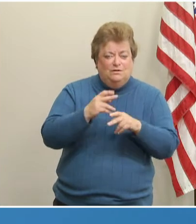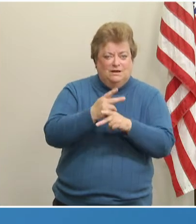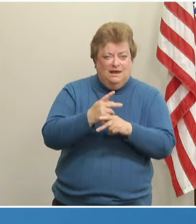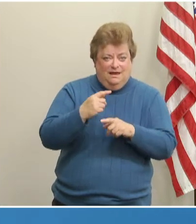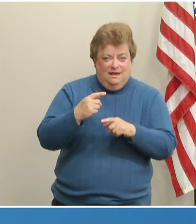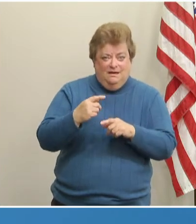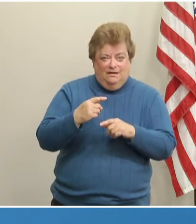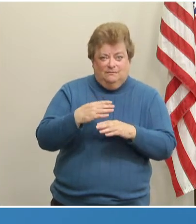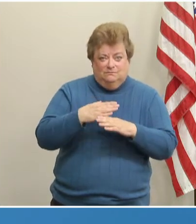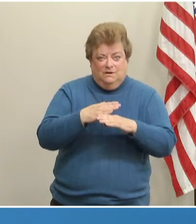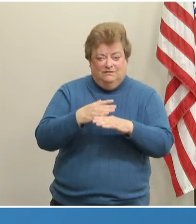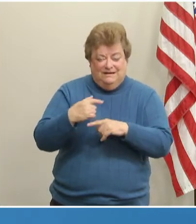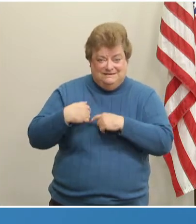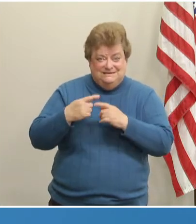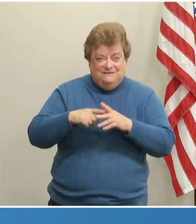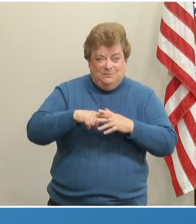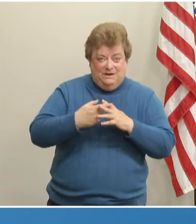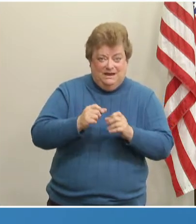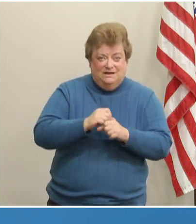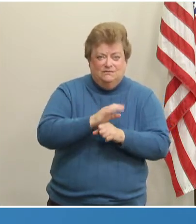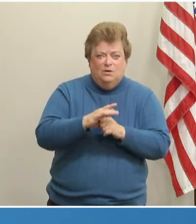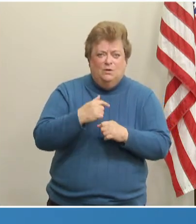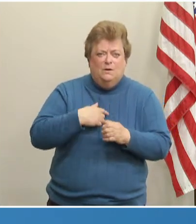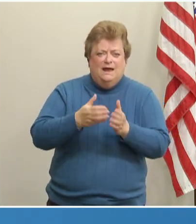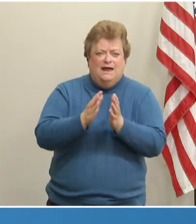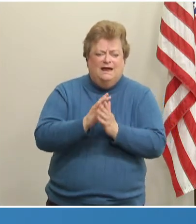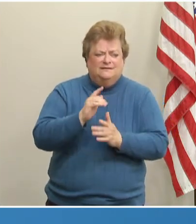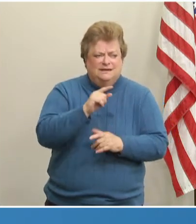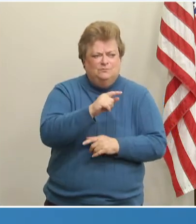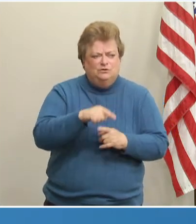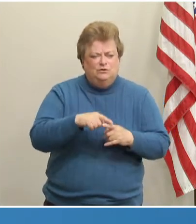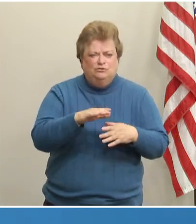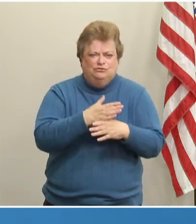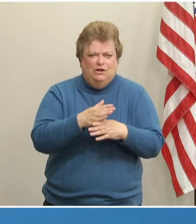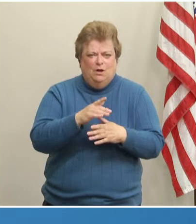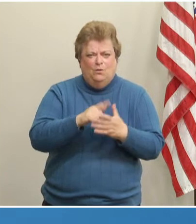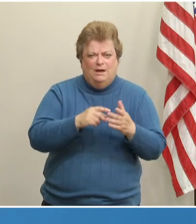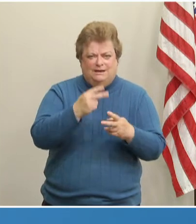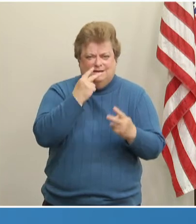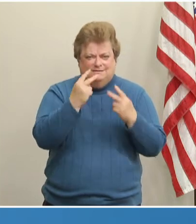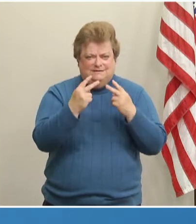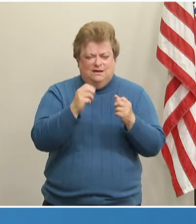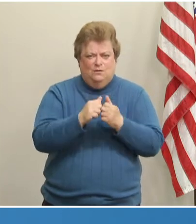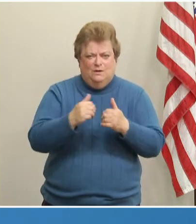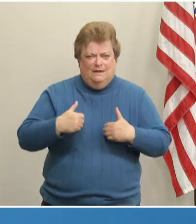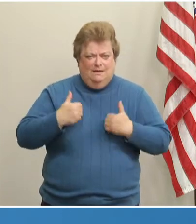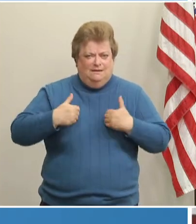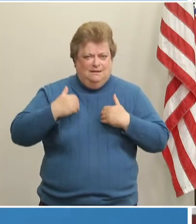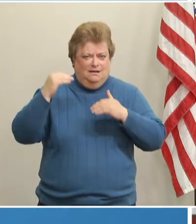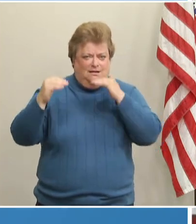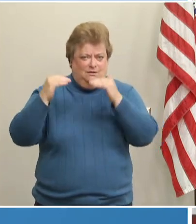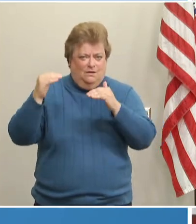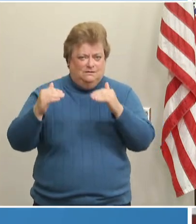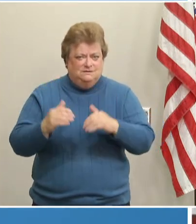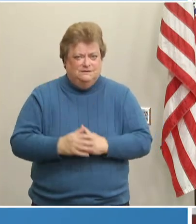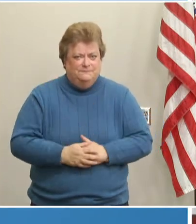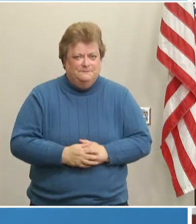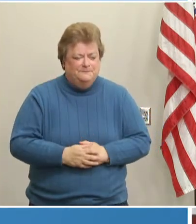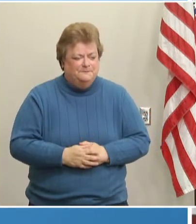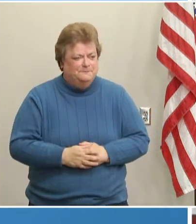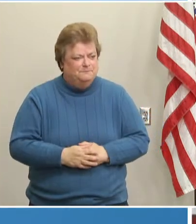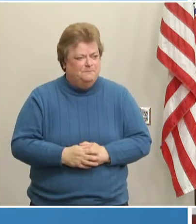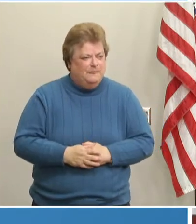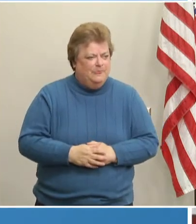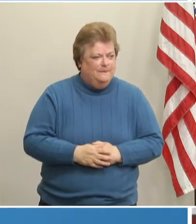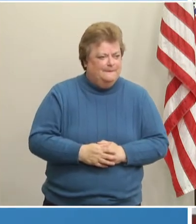of the pandemic, and we asked him to share what he's seeing now with cases in younger adults. Dr. Richmond?